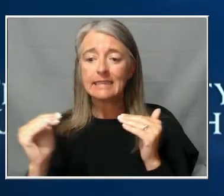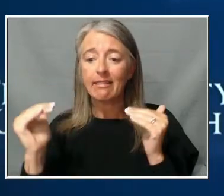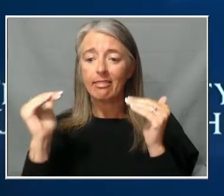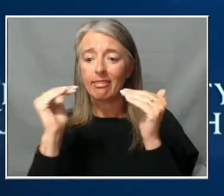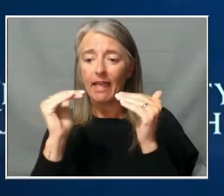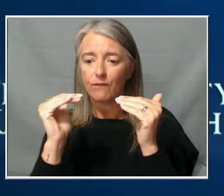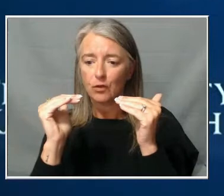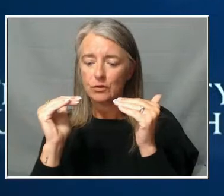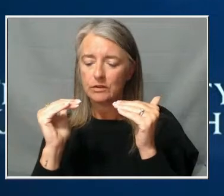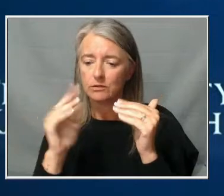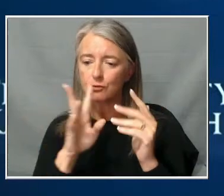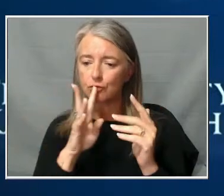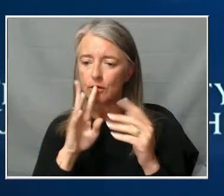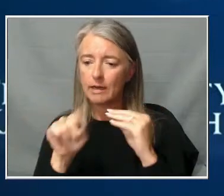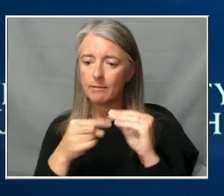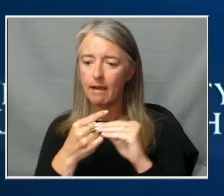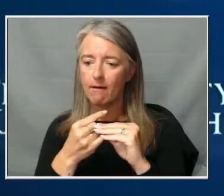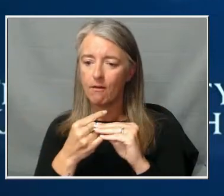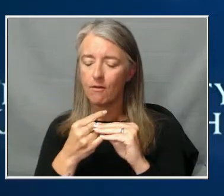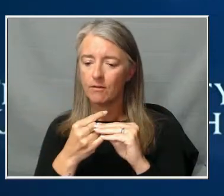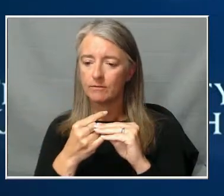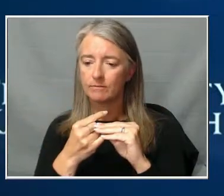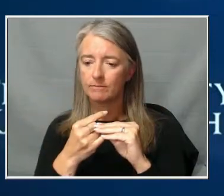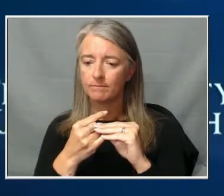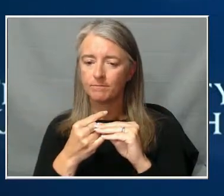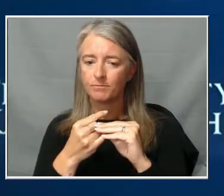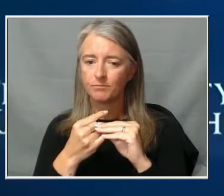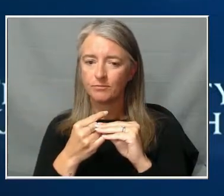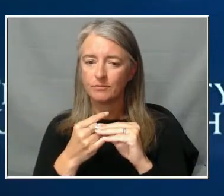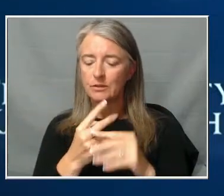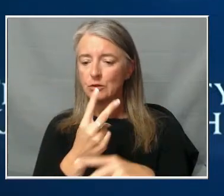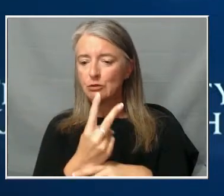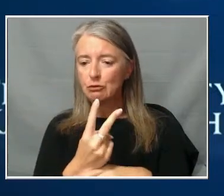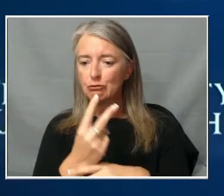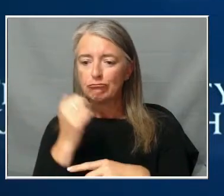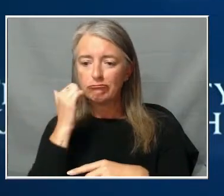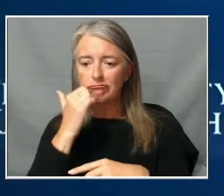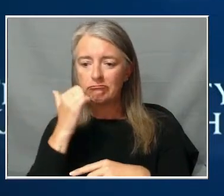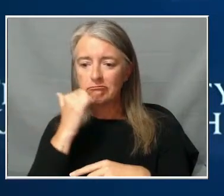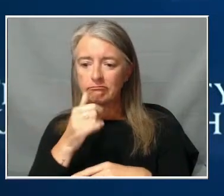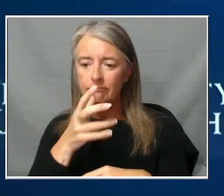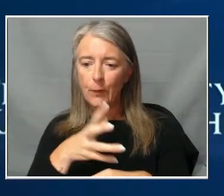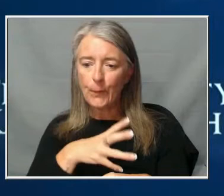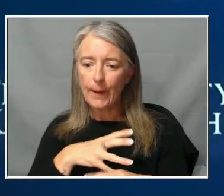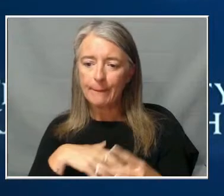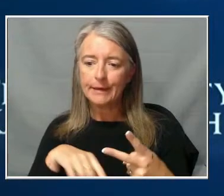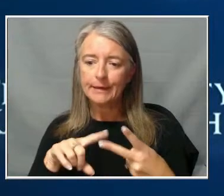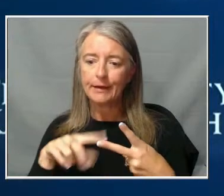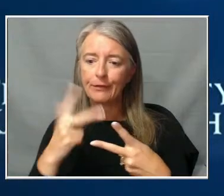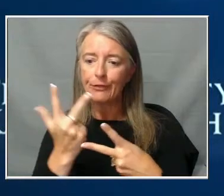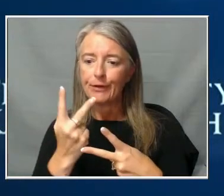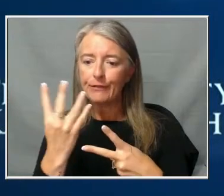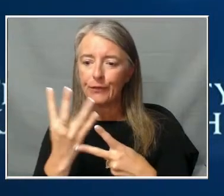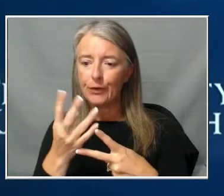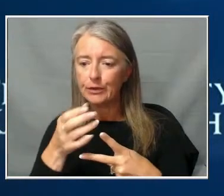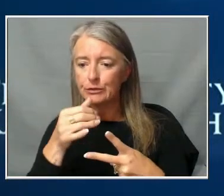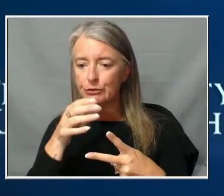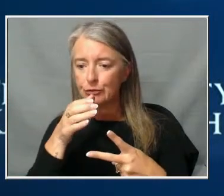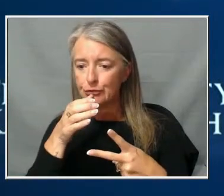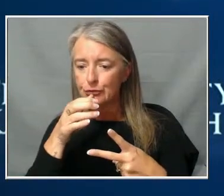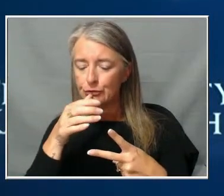talking about, which is, 2 drinks a day for women, or maybe 3 or 4 drinks a day for